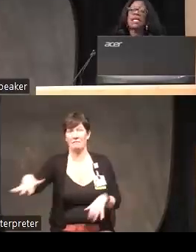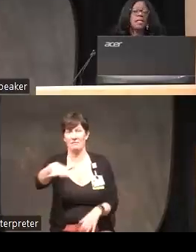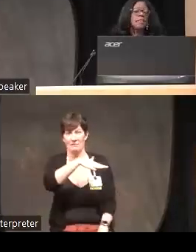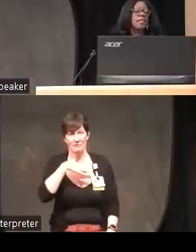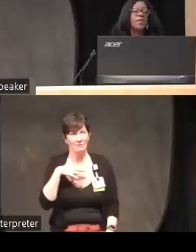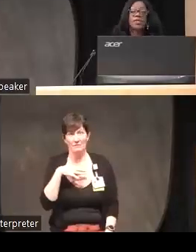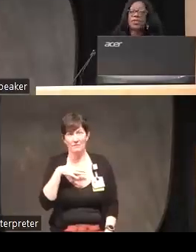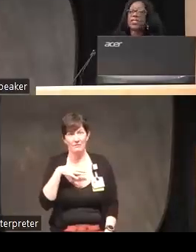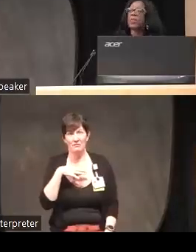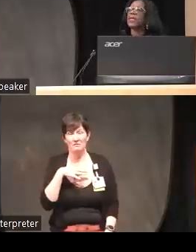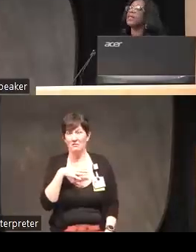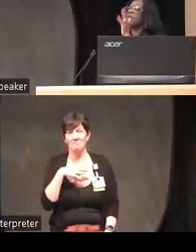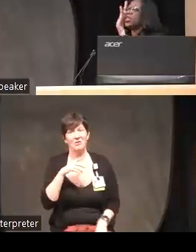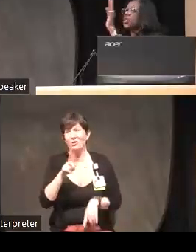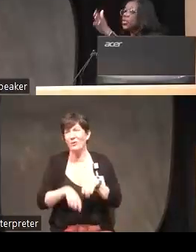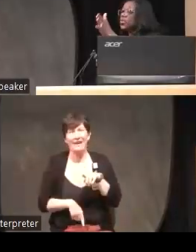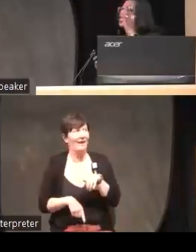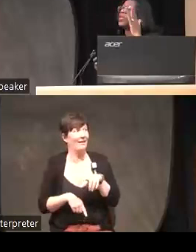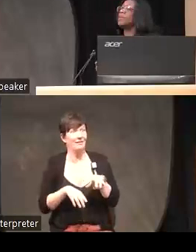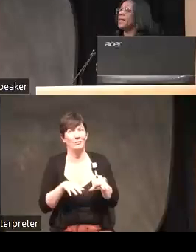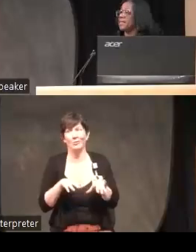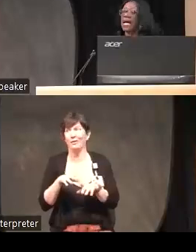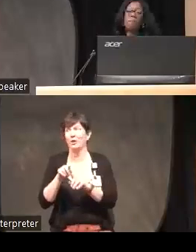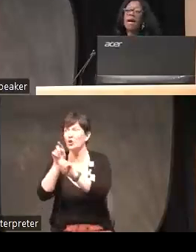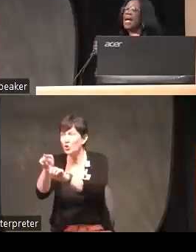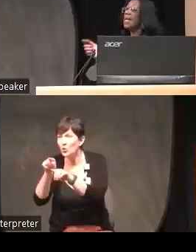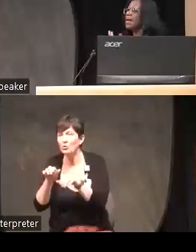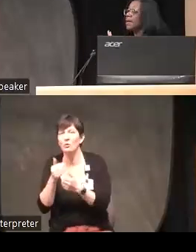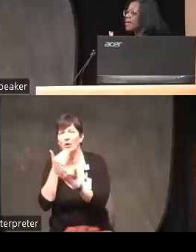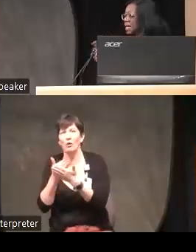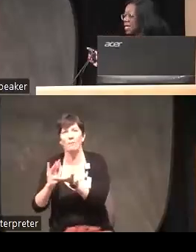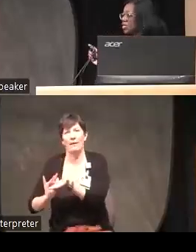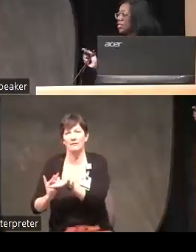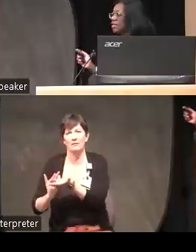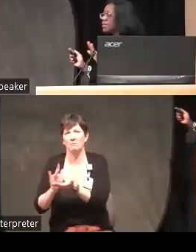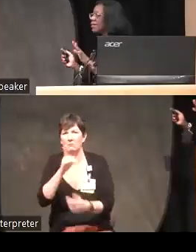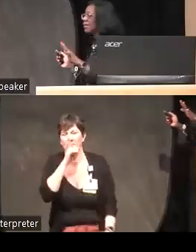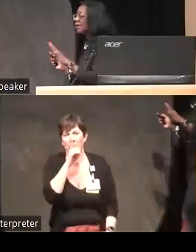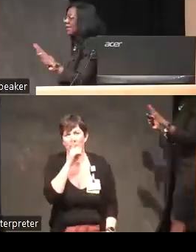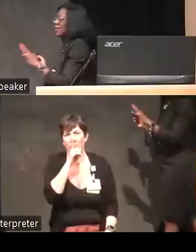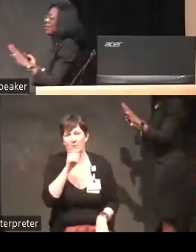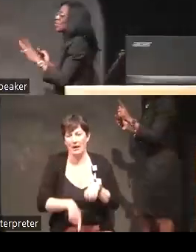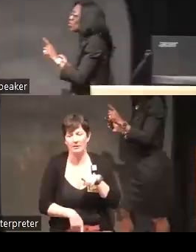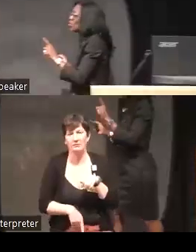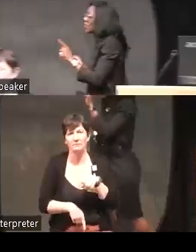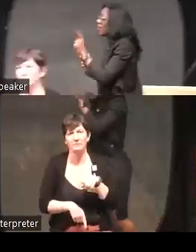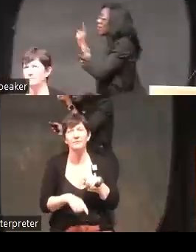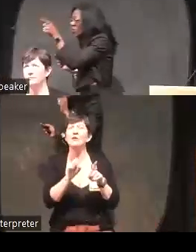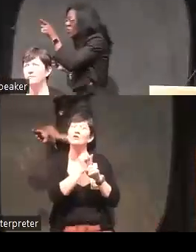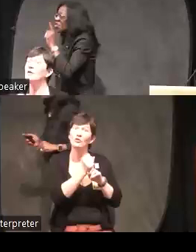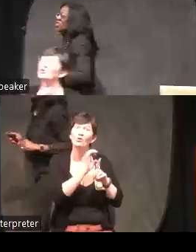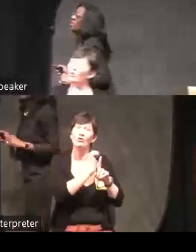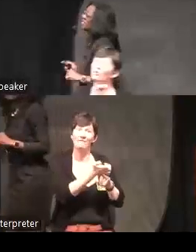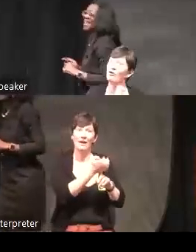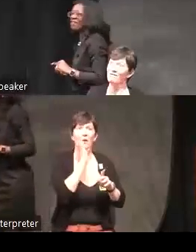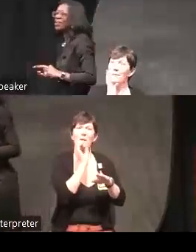It's not something that we can do just with you doing good medicine. My contention is social environment will